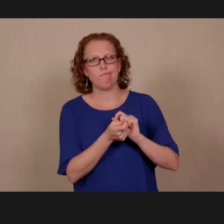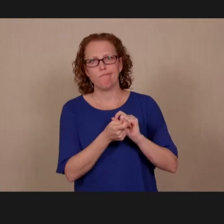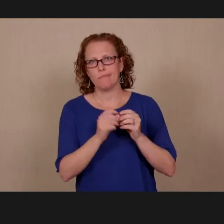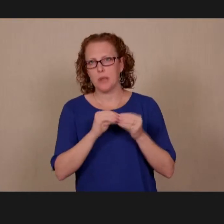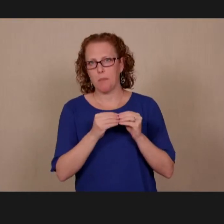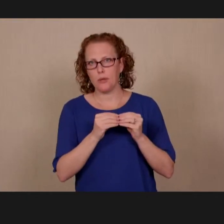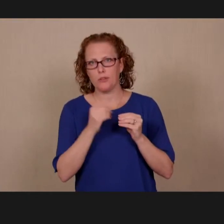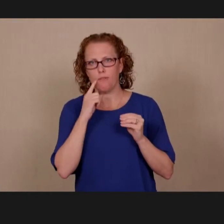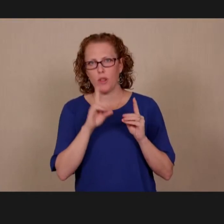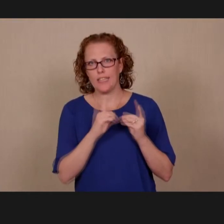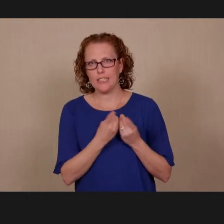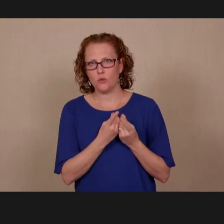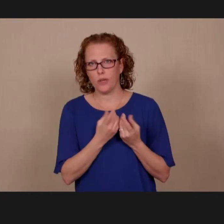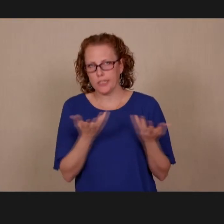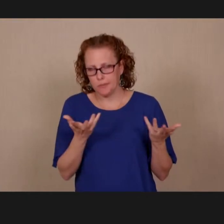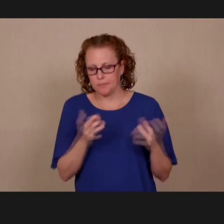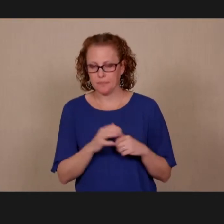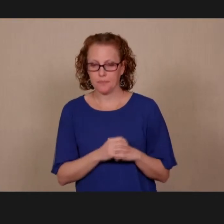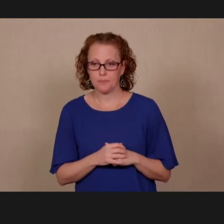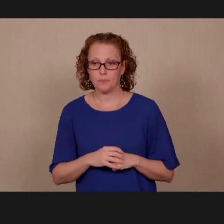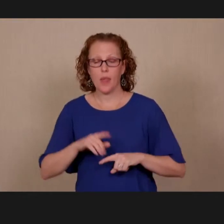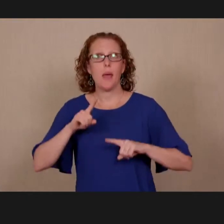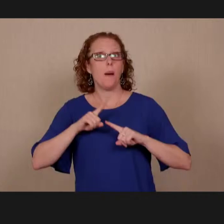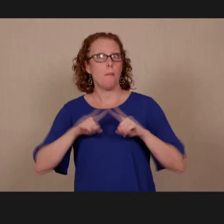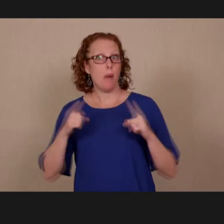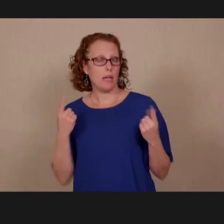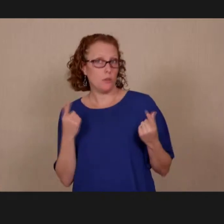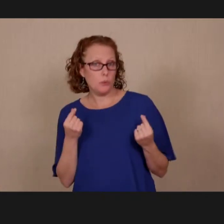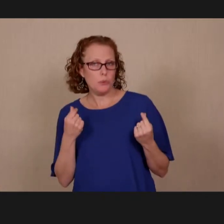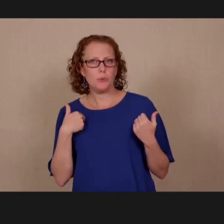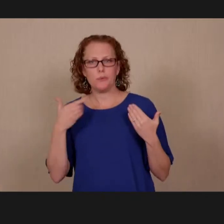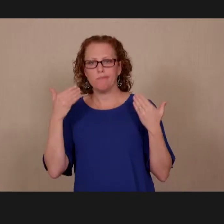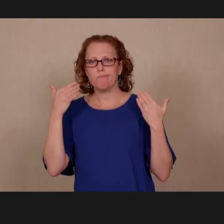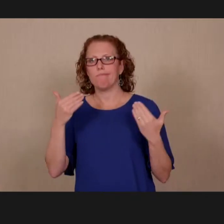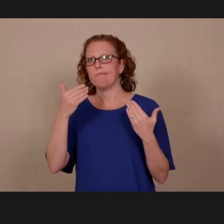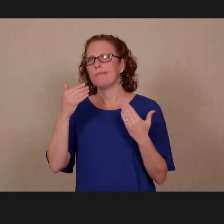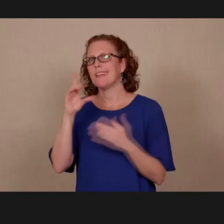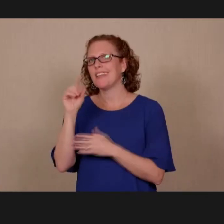data. There is a total deviation of